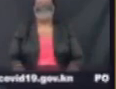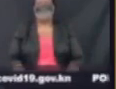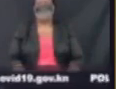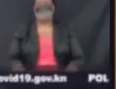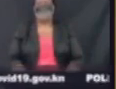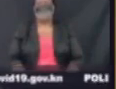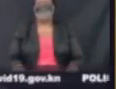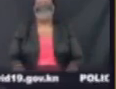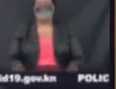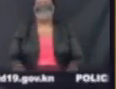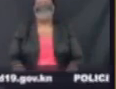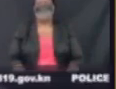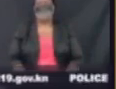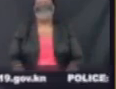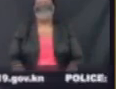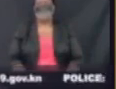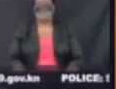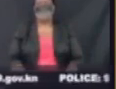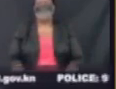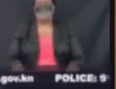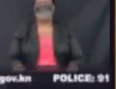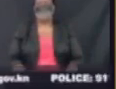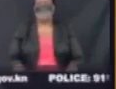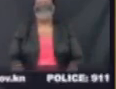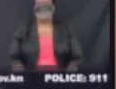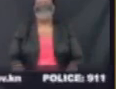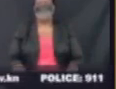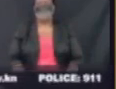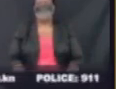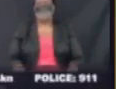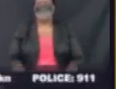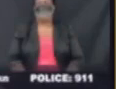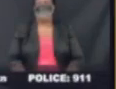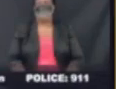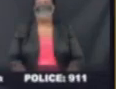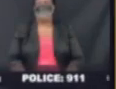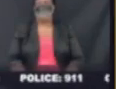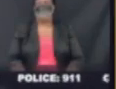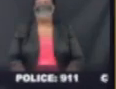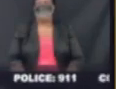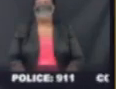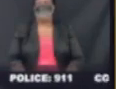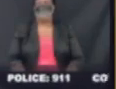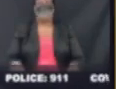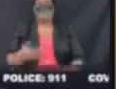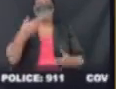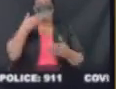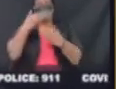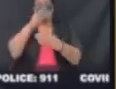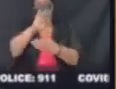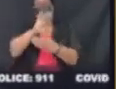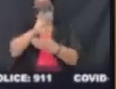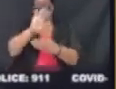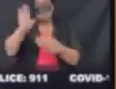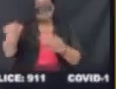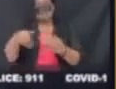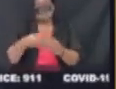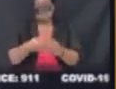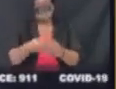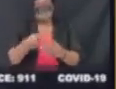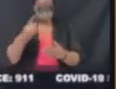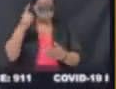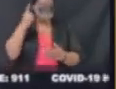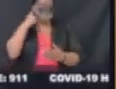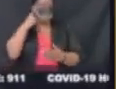economy. That is according to Chair of the National COVID-19 Task Force, Abdias Samuel, who says they are committed